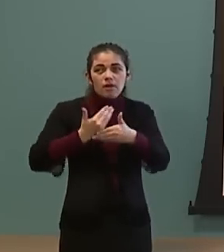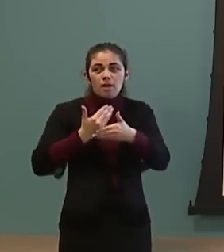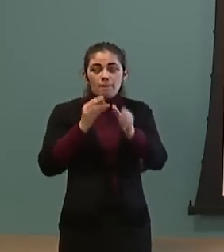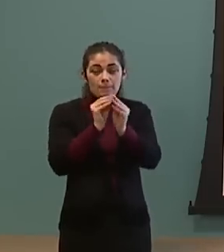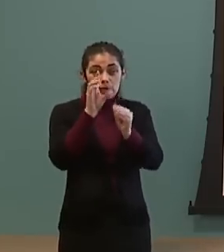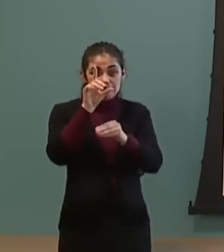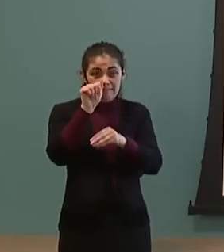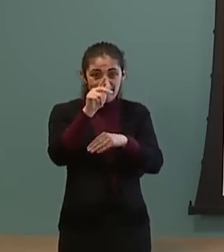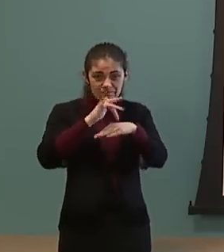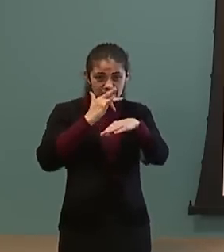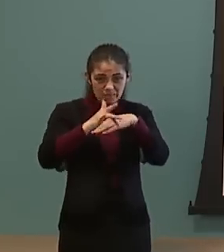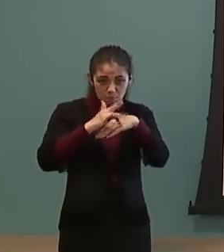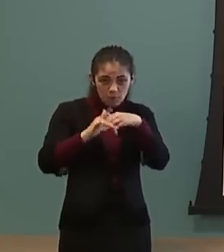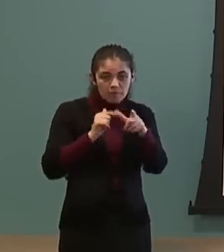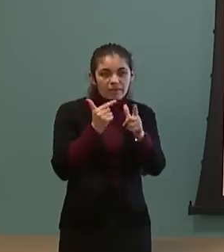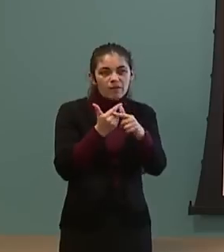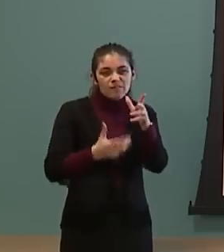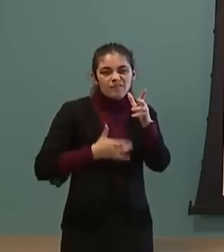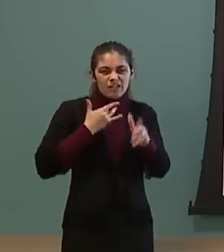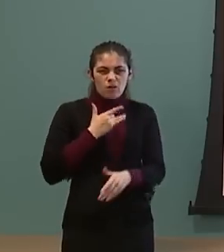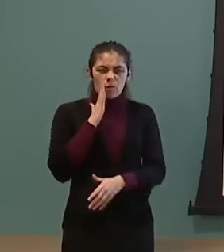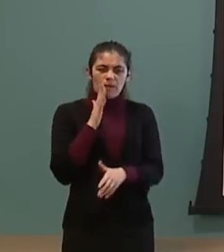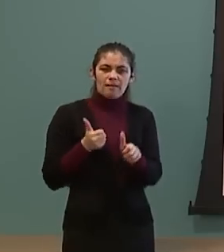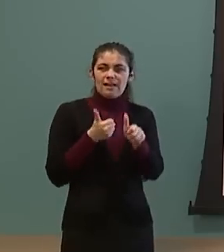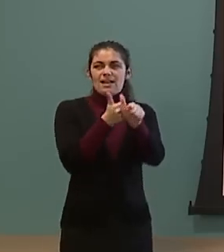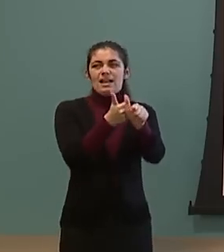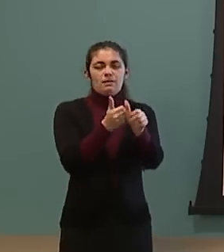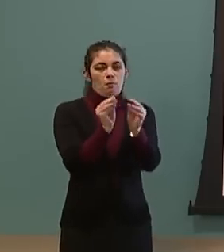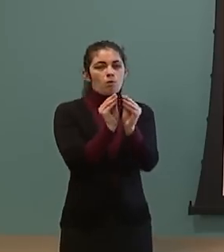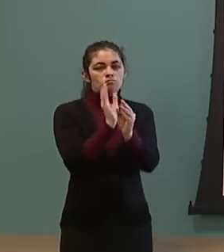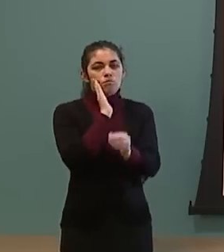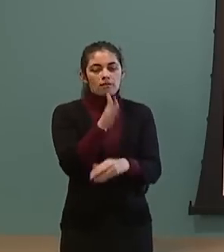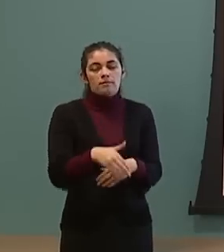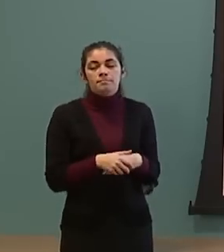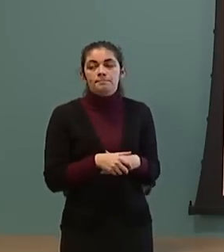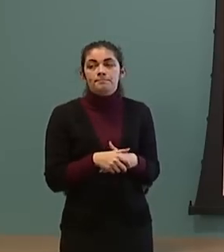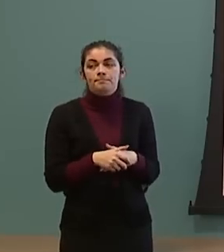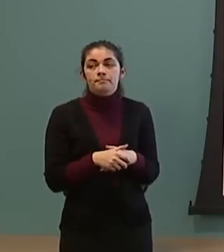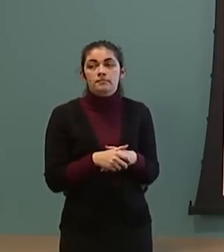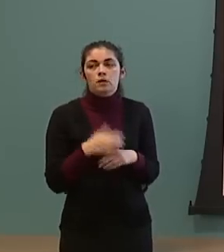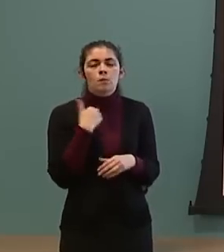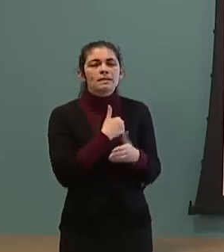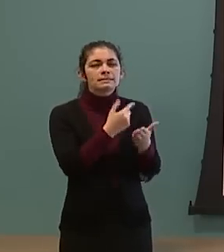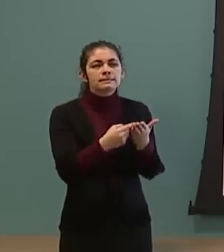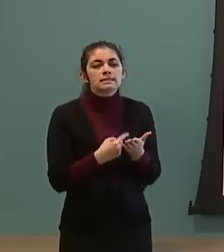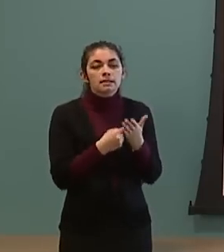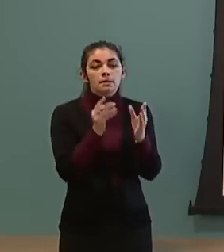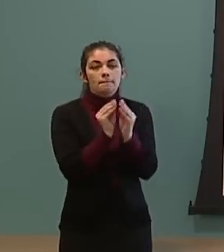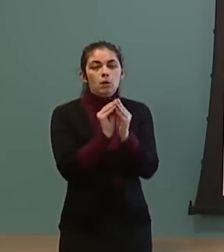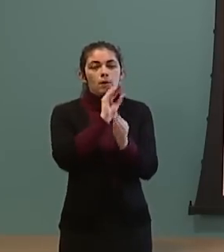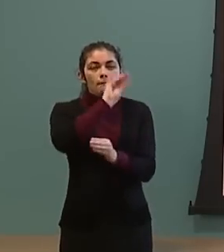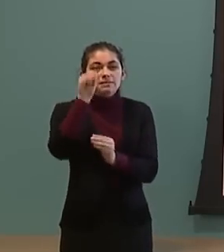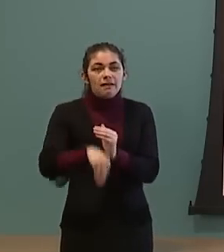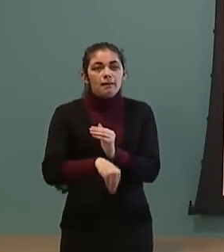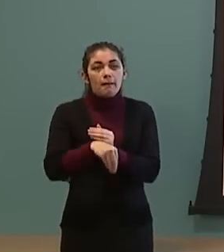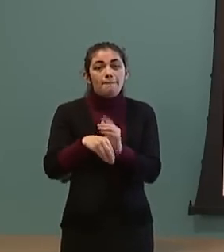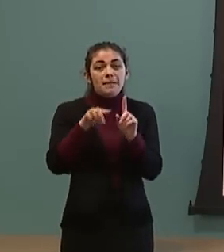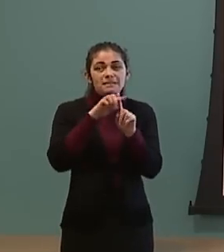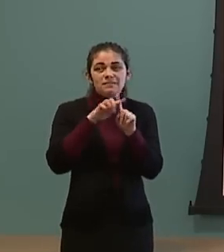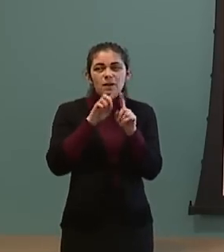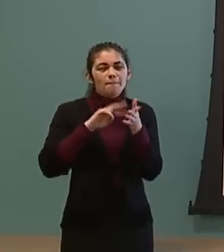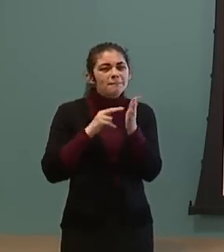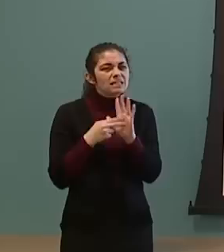becomes available to us that we feel would be helpful to tell the story, we certainly would. We've been talking a lot about percent positivity, meaning